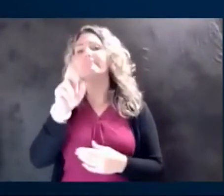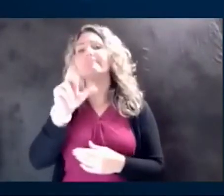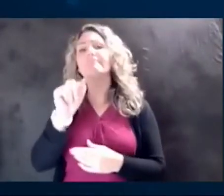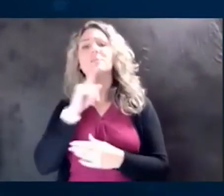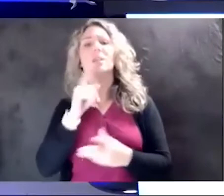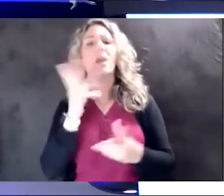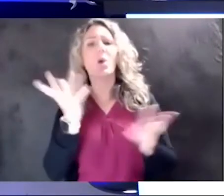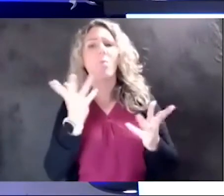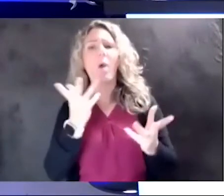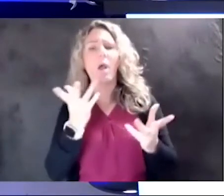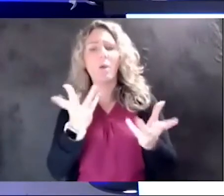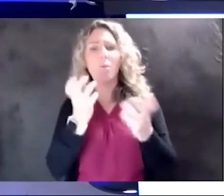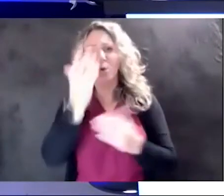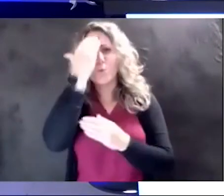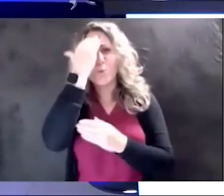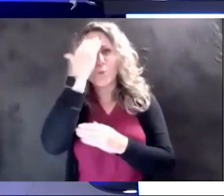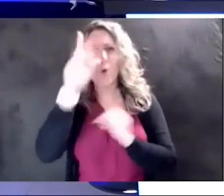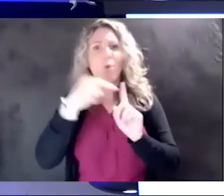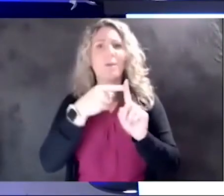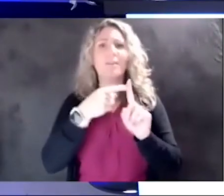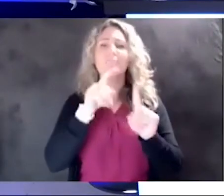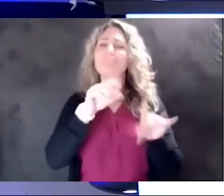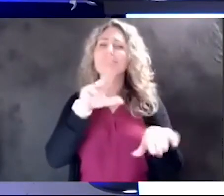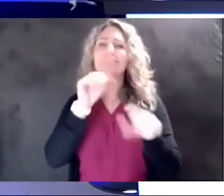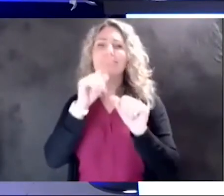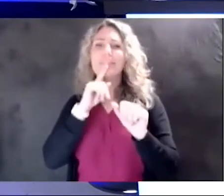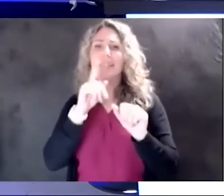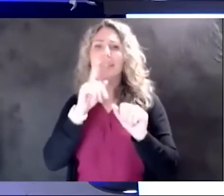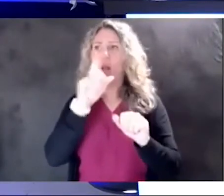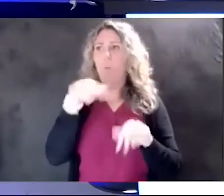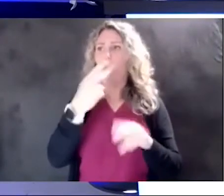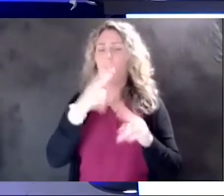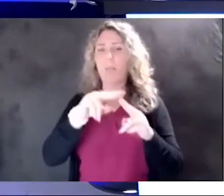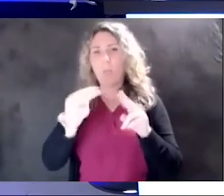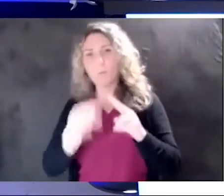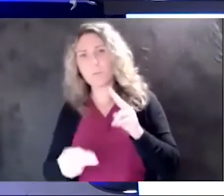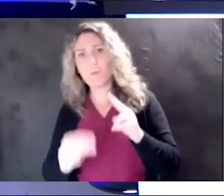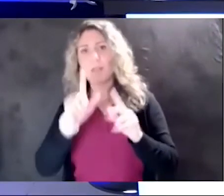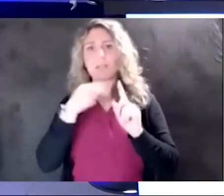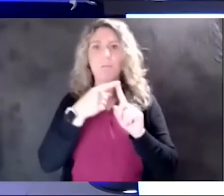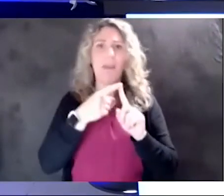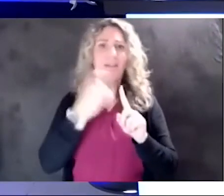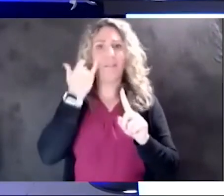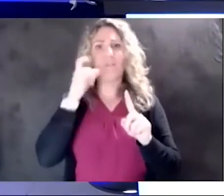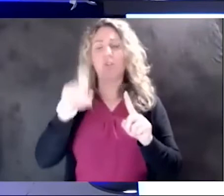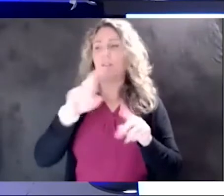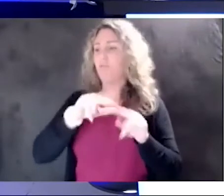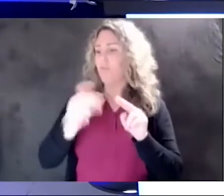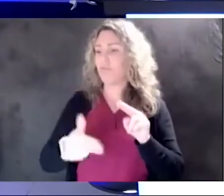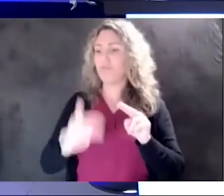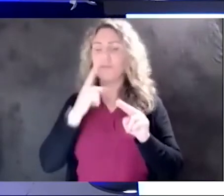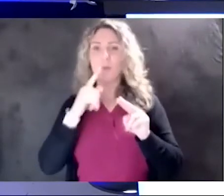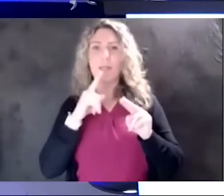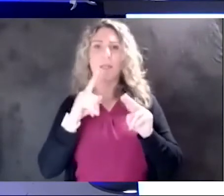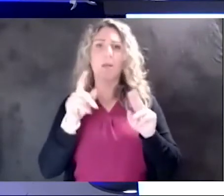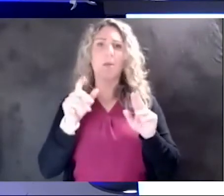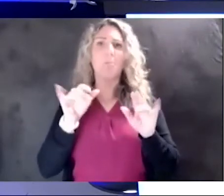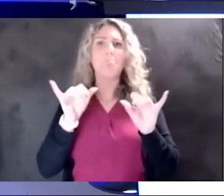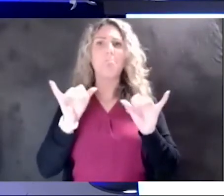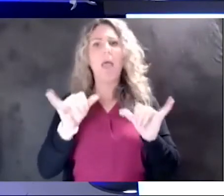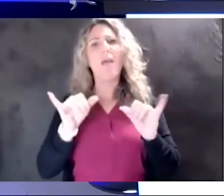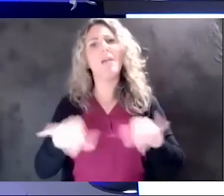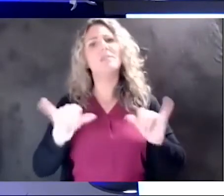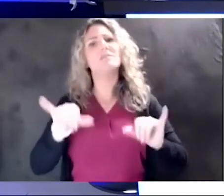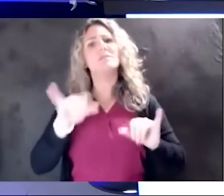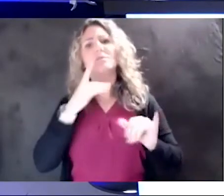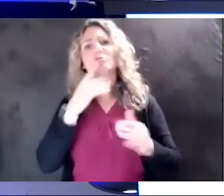of set out, not just to lose weight. This is not about losing weight. It's about if you need to lose weight to maintain really good health, then certainly so.